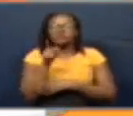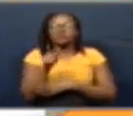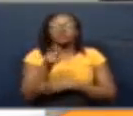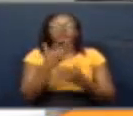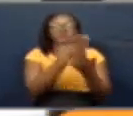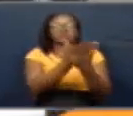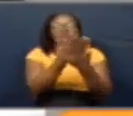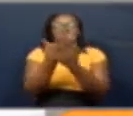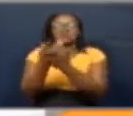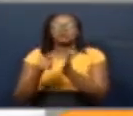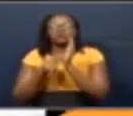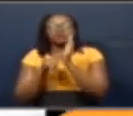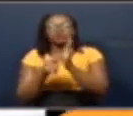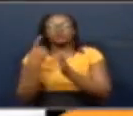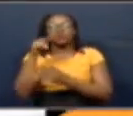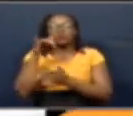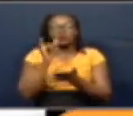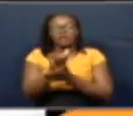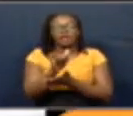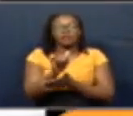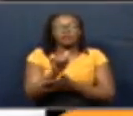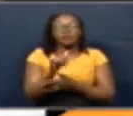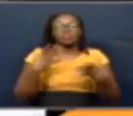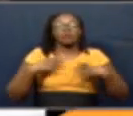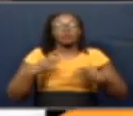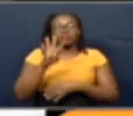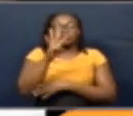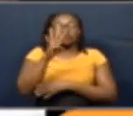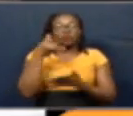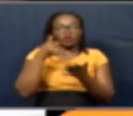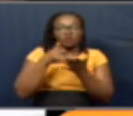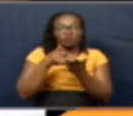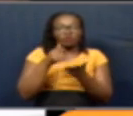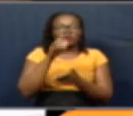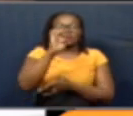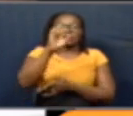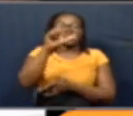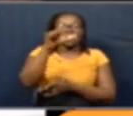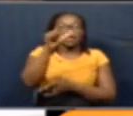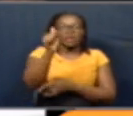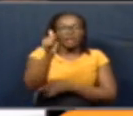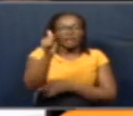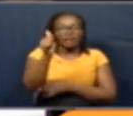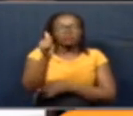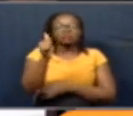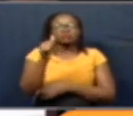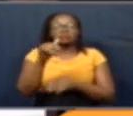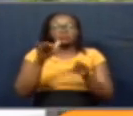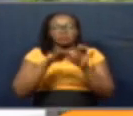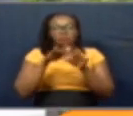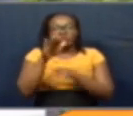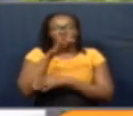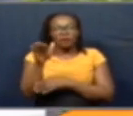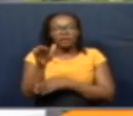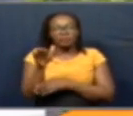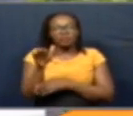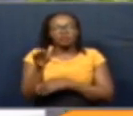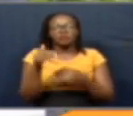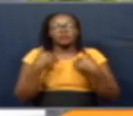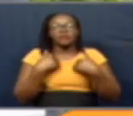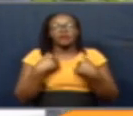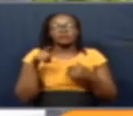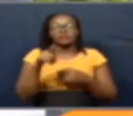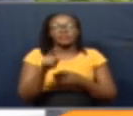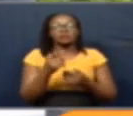arrests to show for it. Four people, among them EALA legislator Simon Mbugua, would have their lunch at a hotel in Kilimani